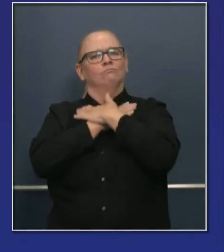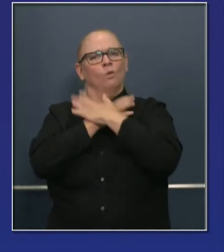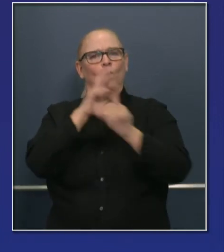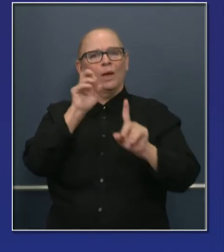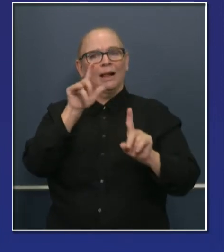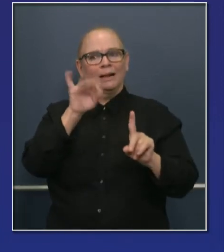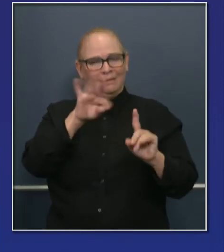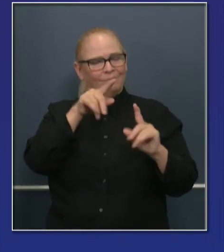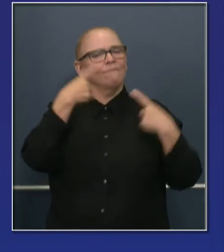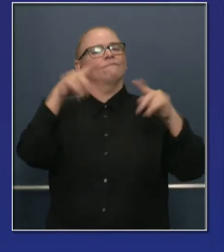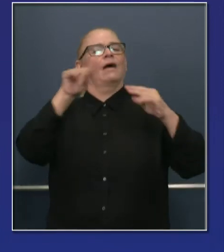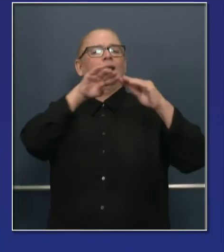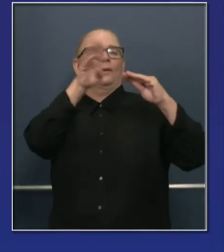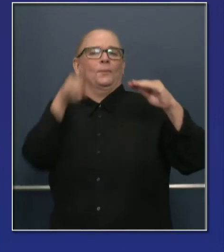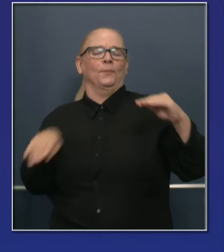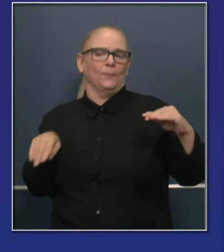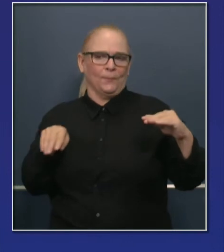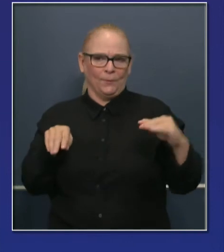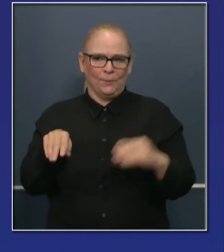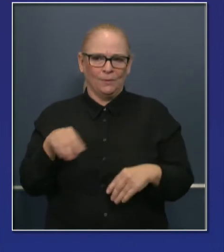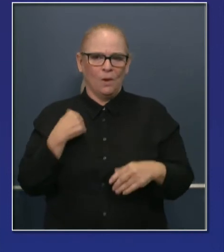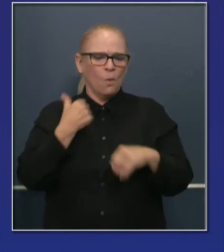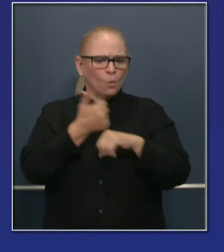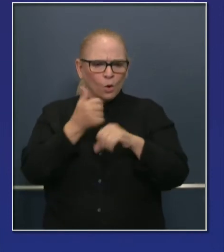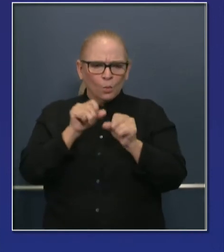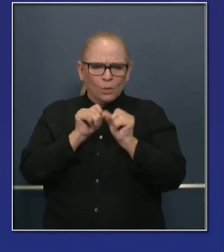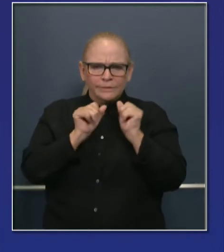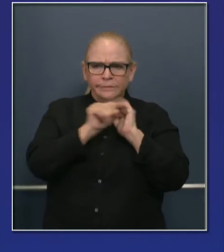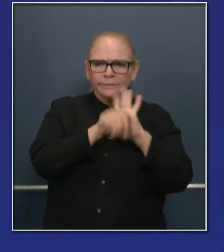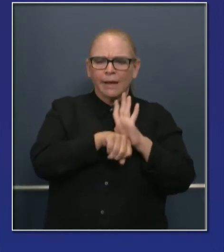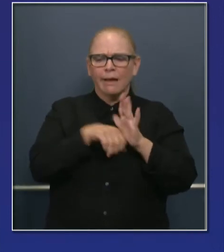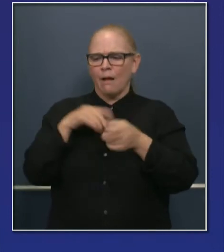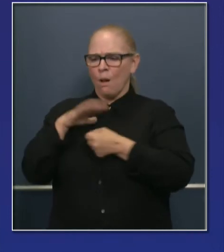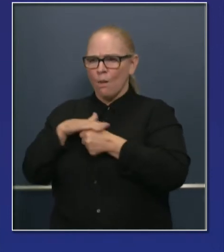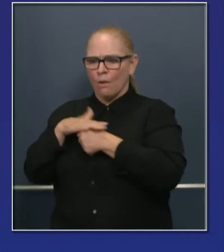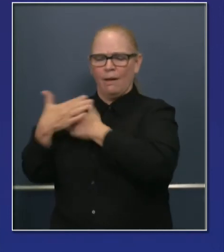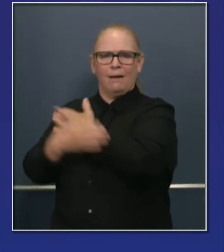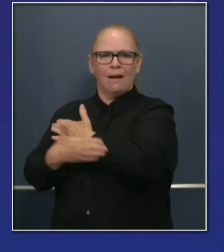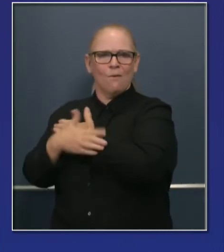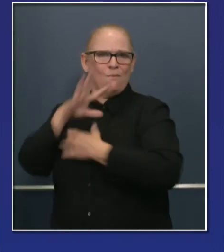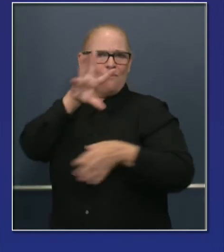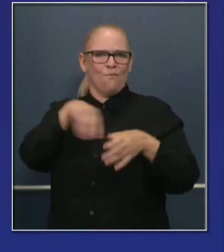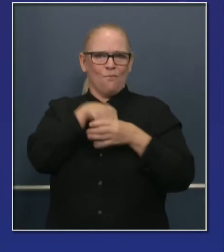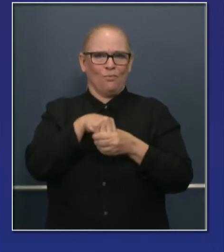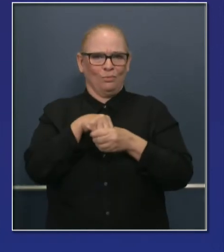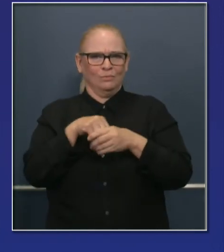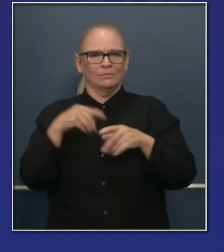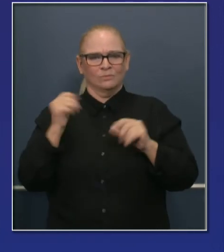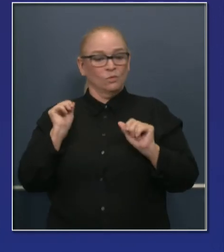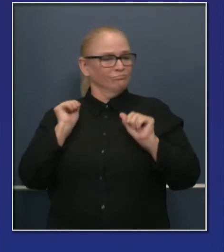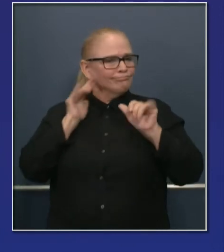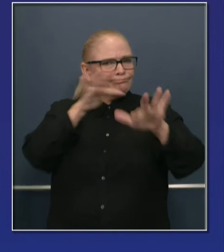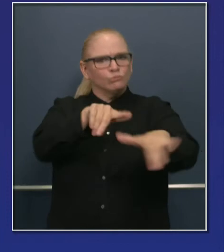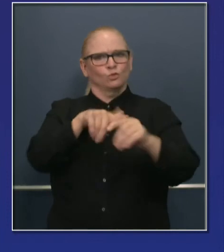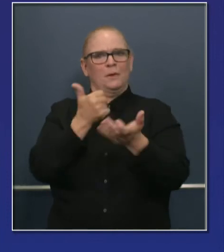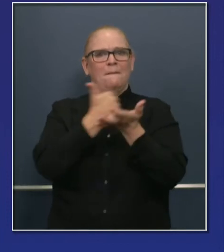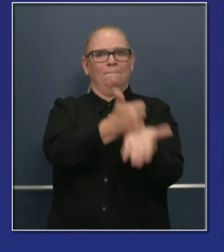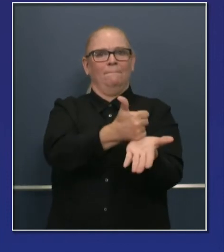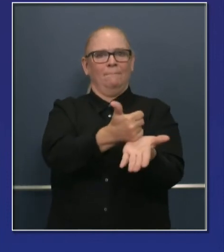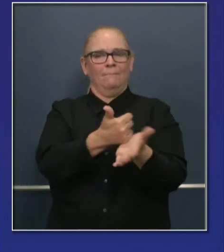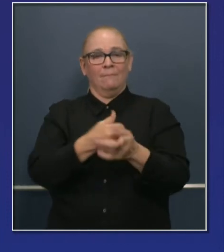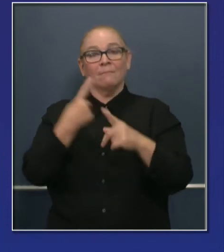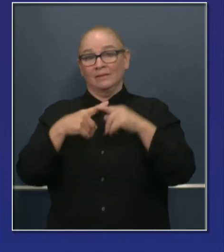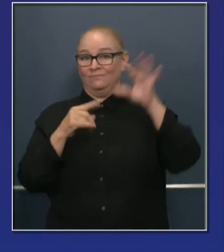and county and local officials, but broadened that support by getting a lot of federal supports as well from a number of federal